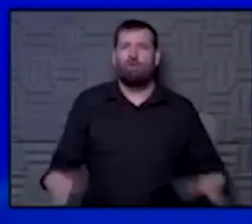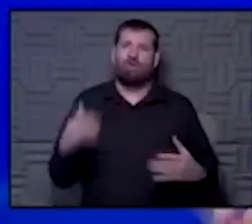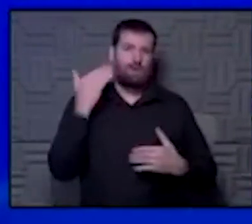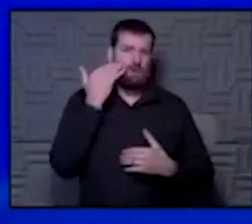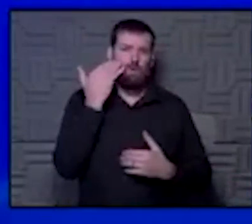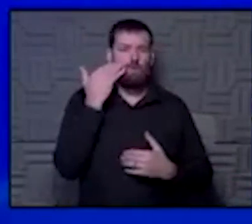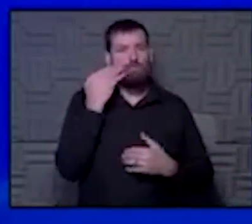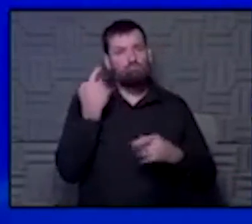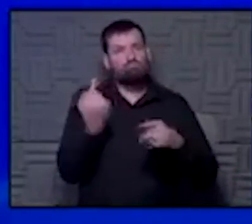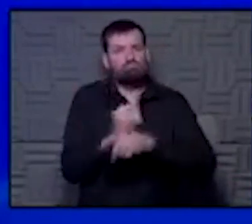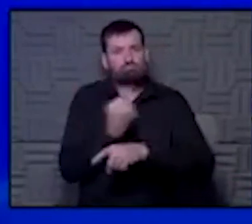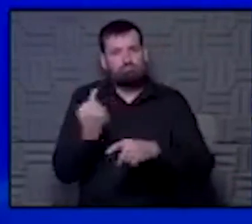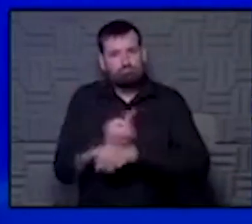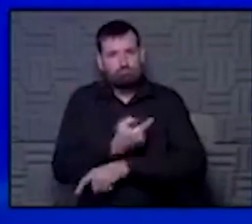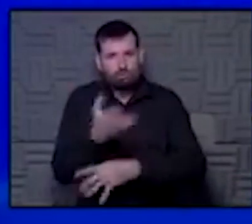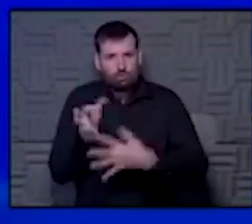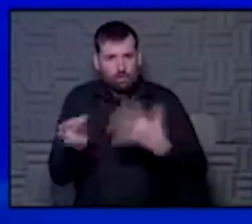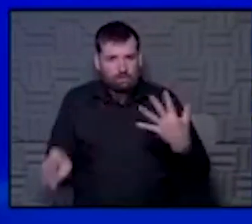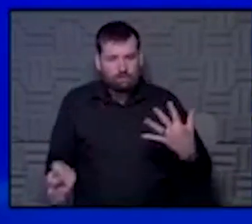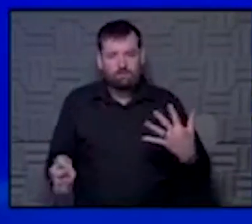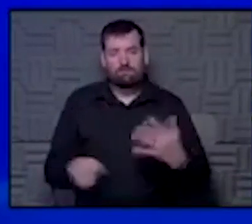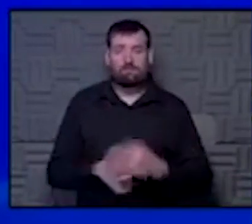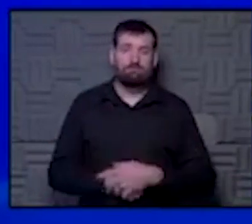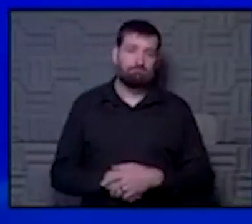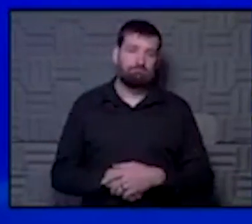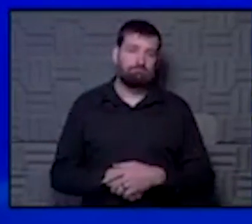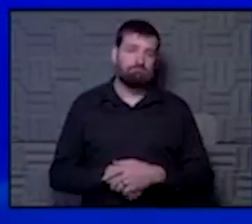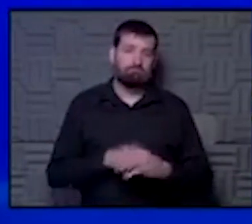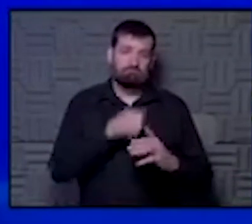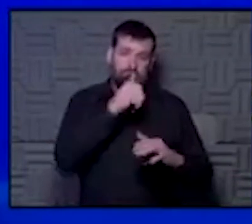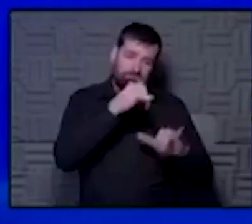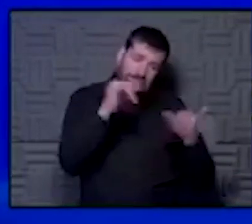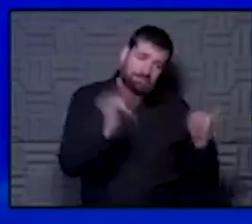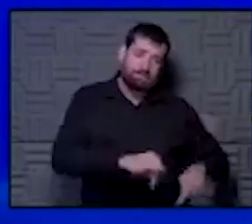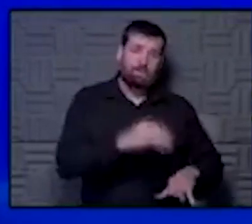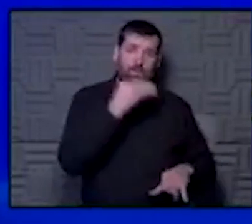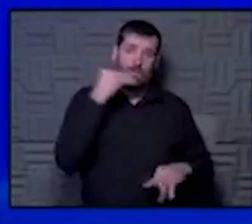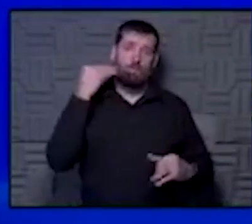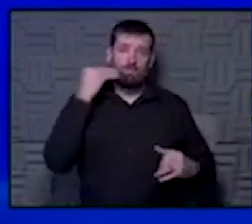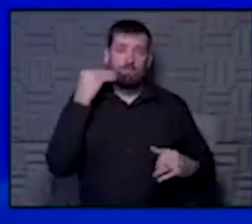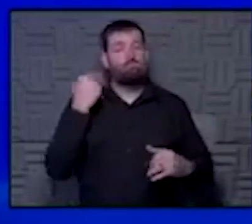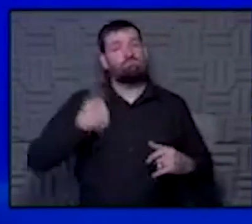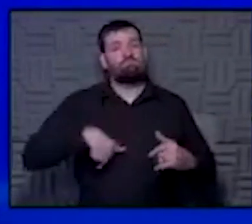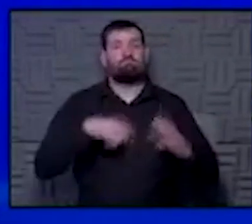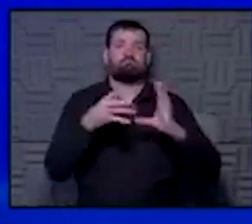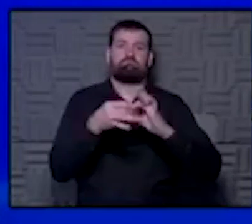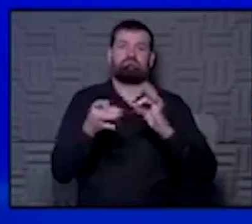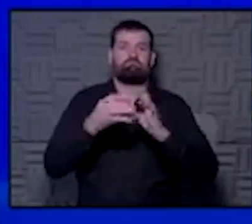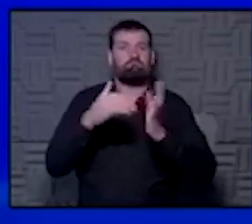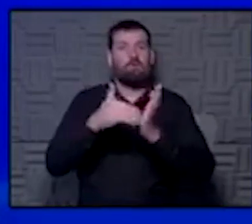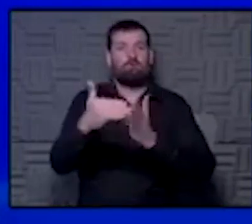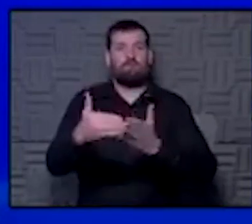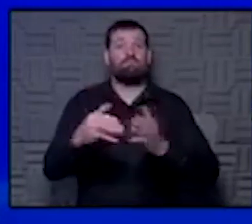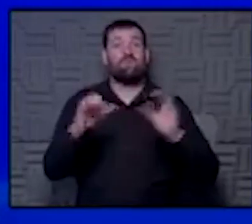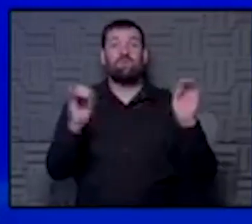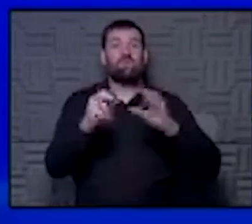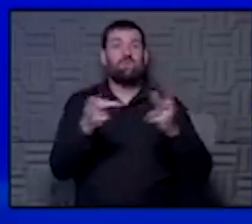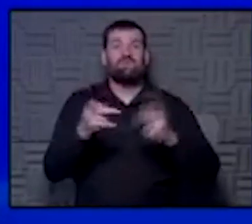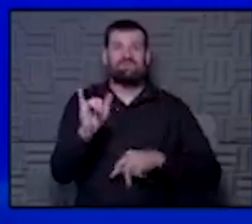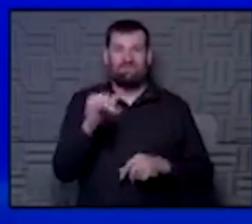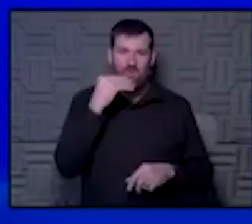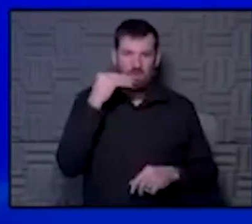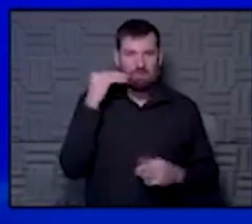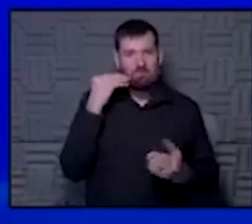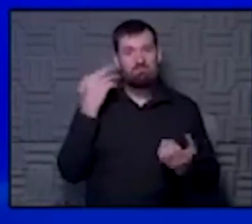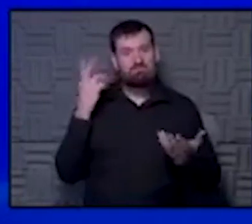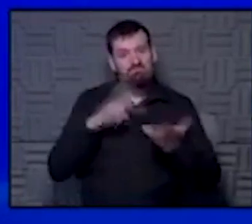the right choices. And the choices are shelter at home. Remember, we say a lot on this program, there's no place like home.